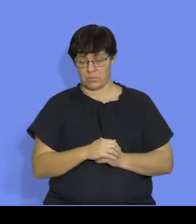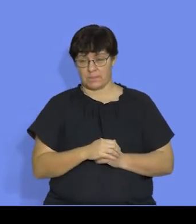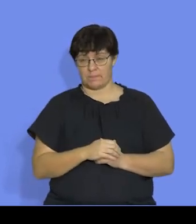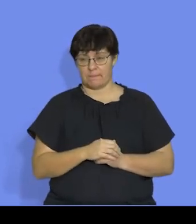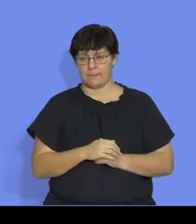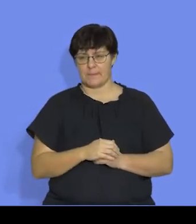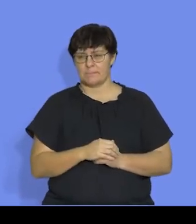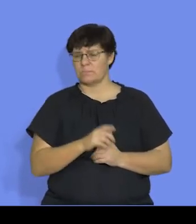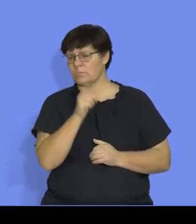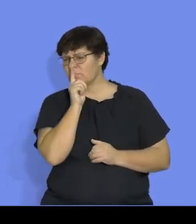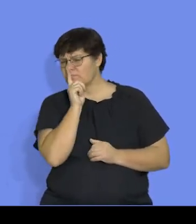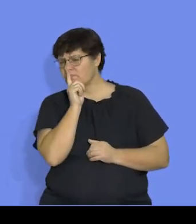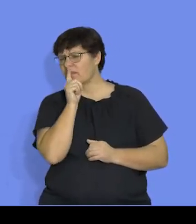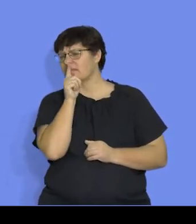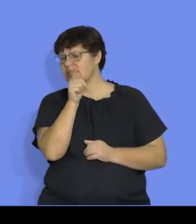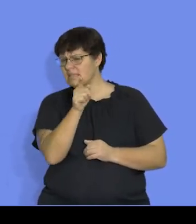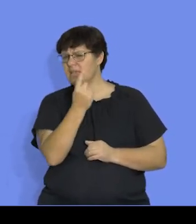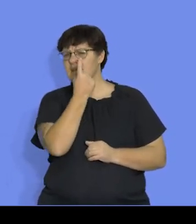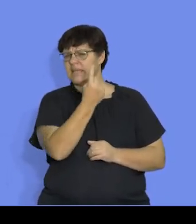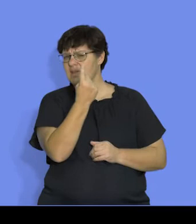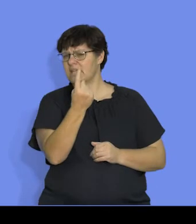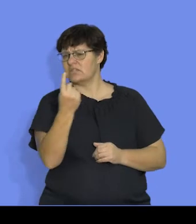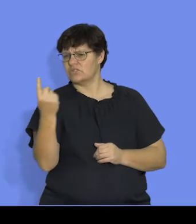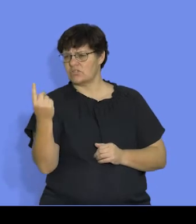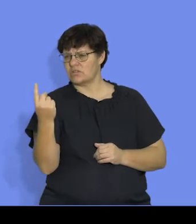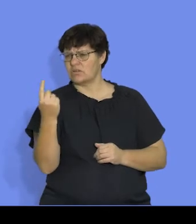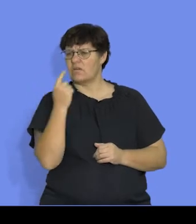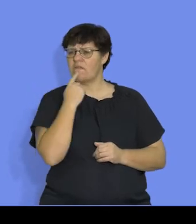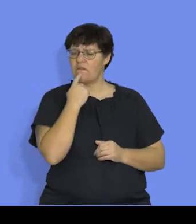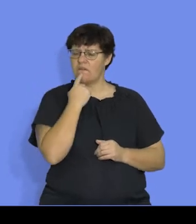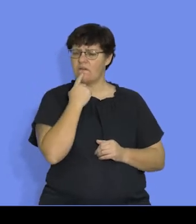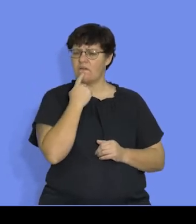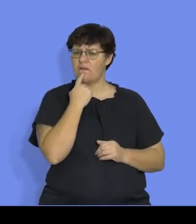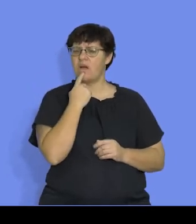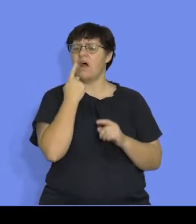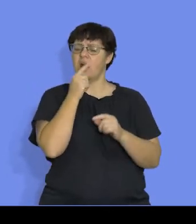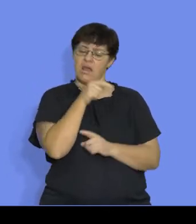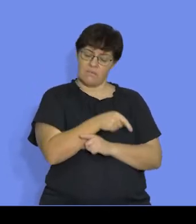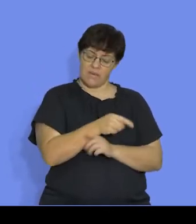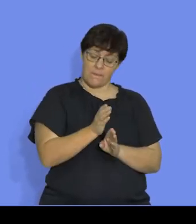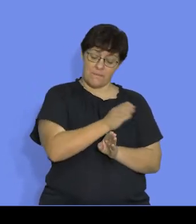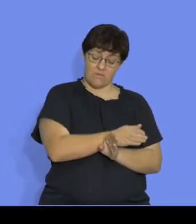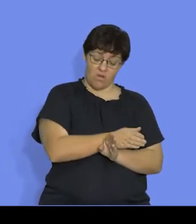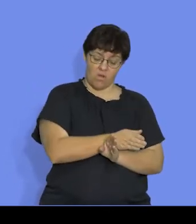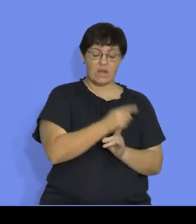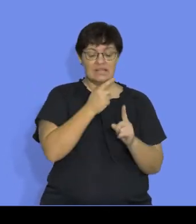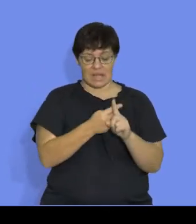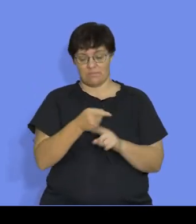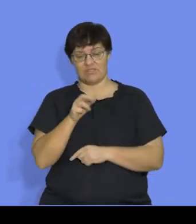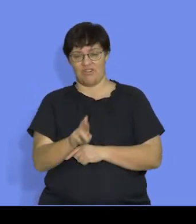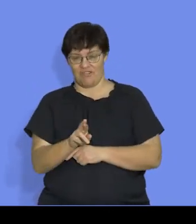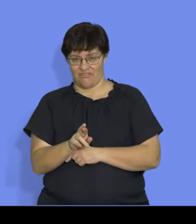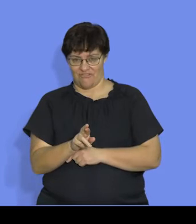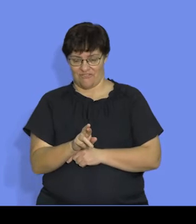of 4. So we can see that each time I am multiplying the term that comes before